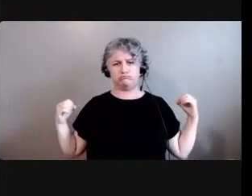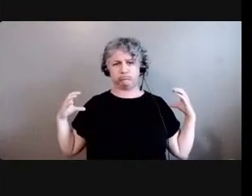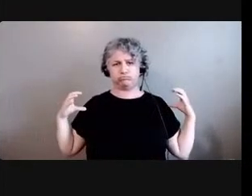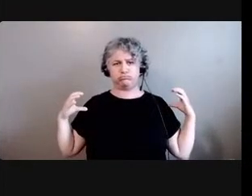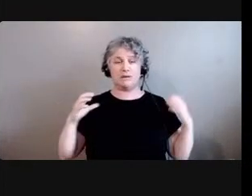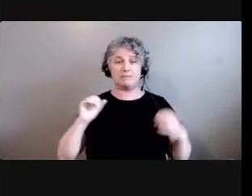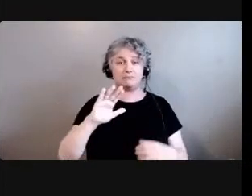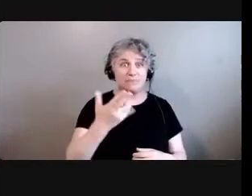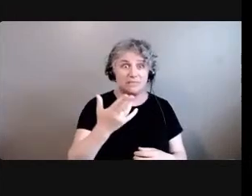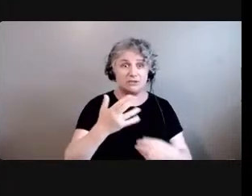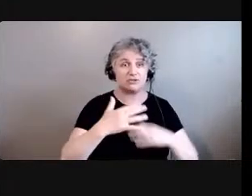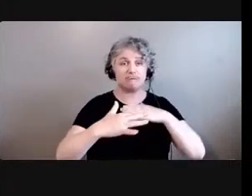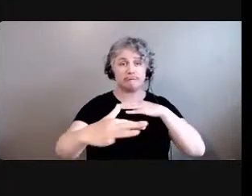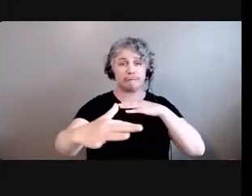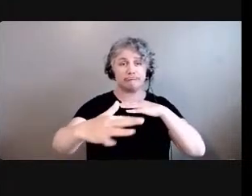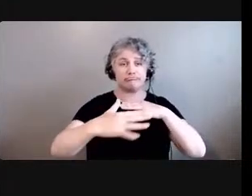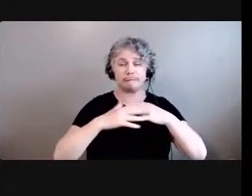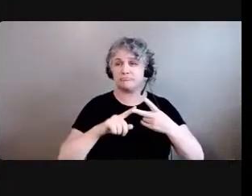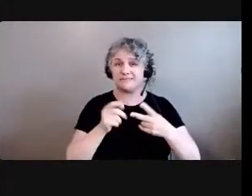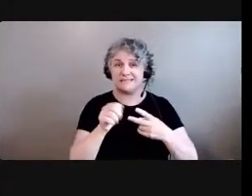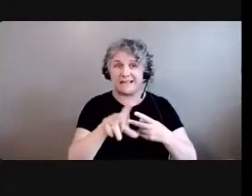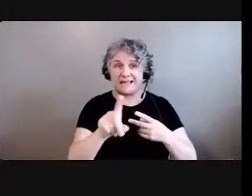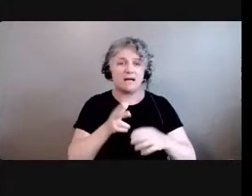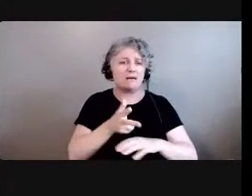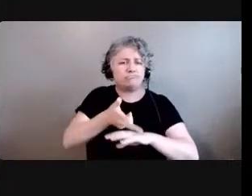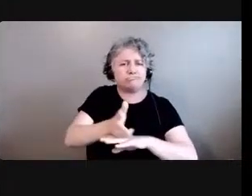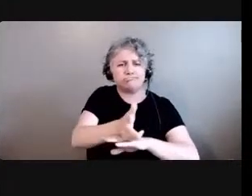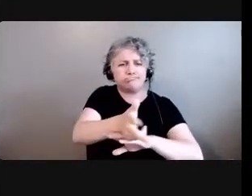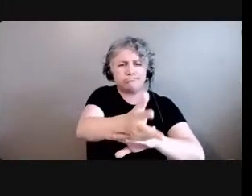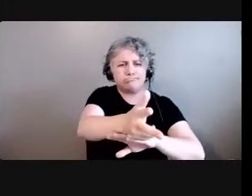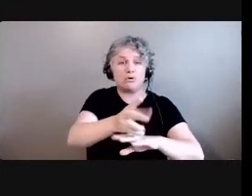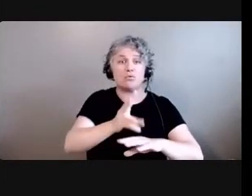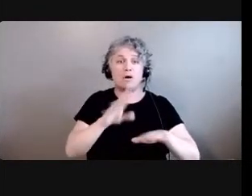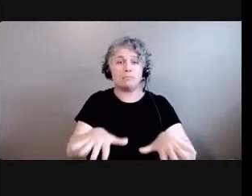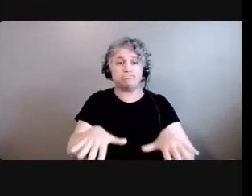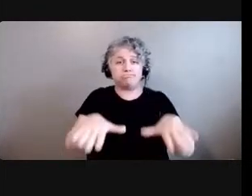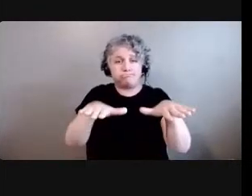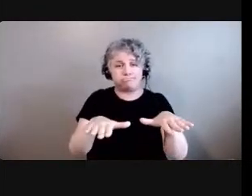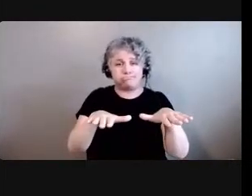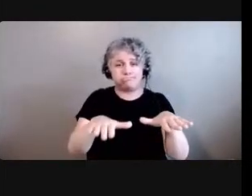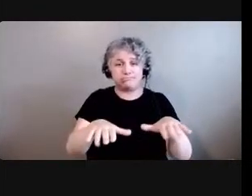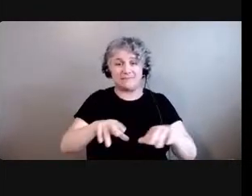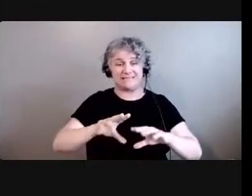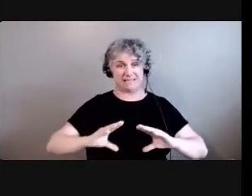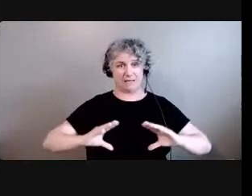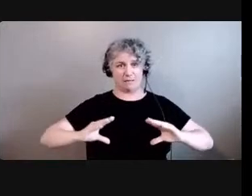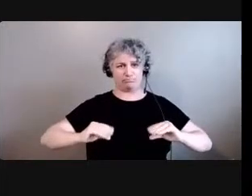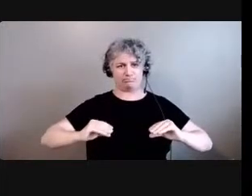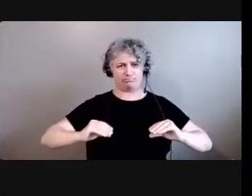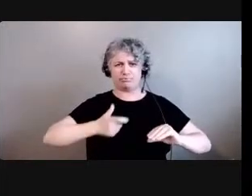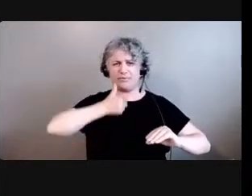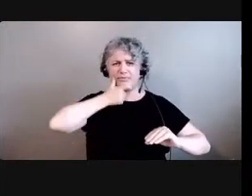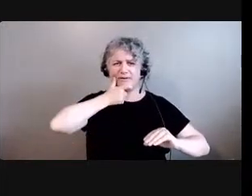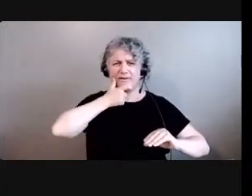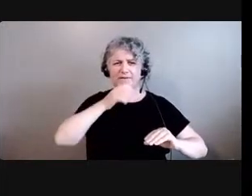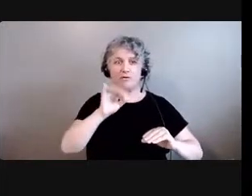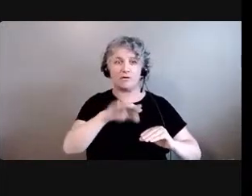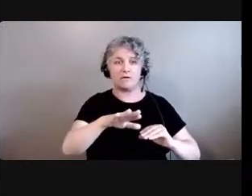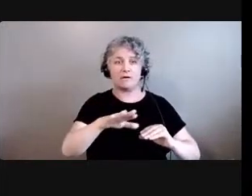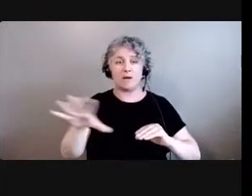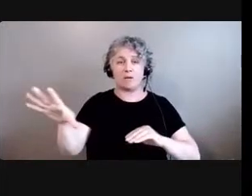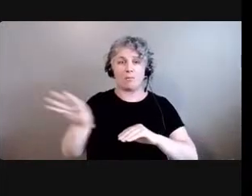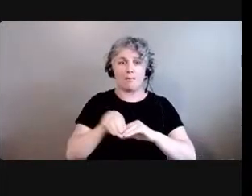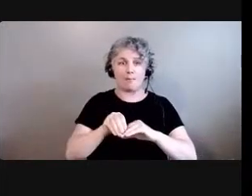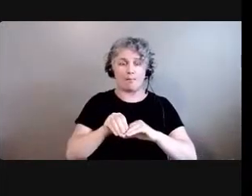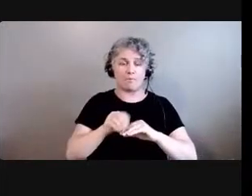sand accessible. It floats in the water, and the seat is composed of a thick and hydrophobic foam that does not absorb water and dries